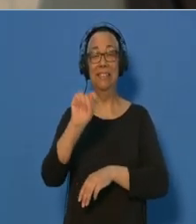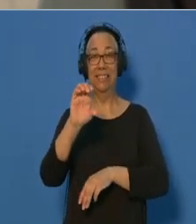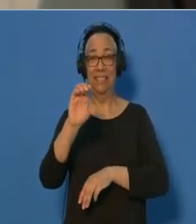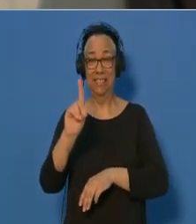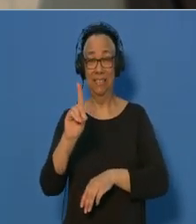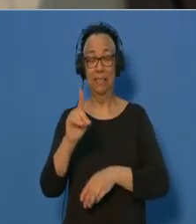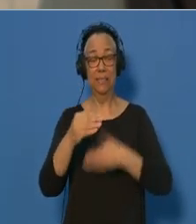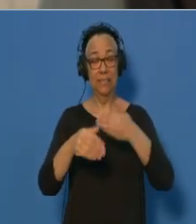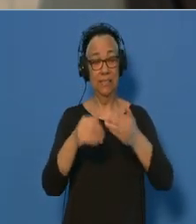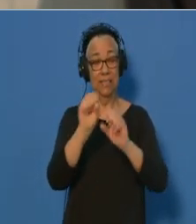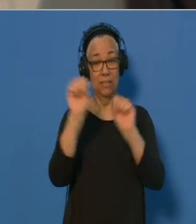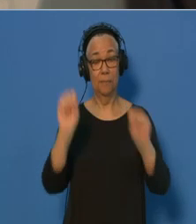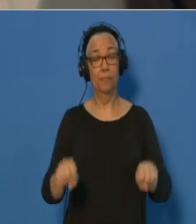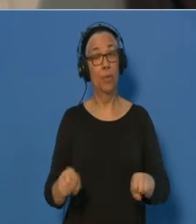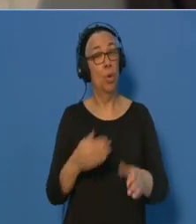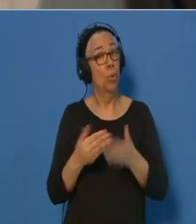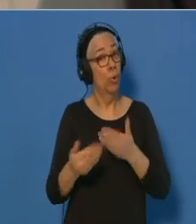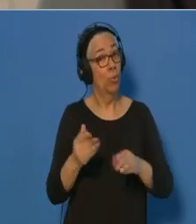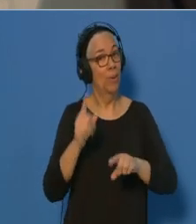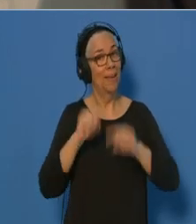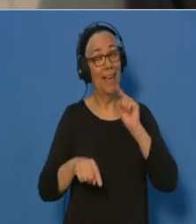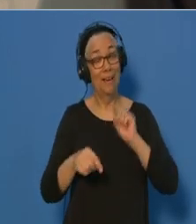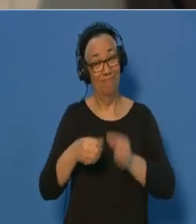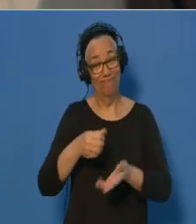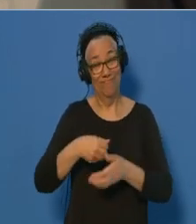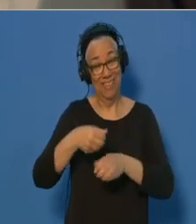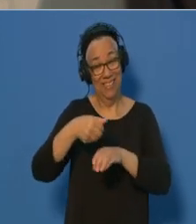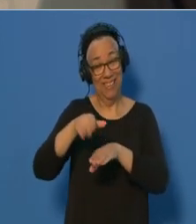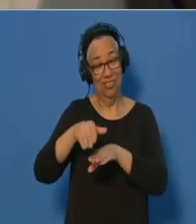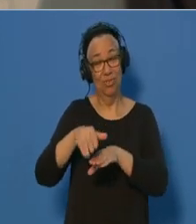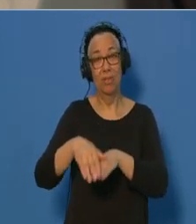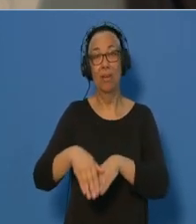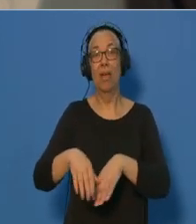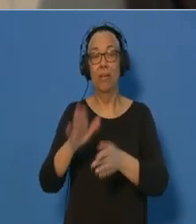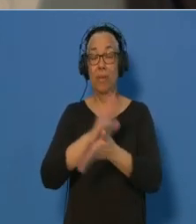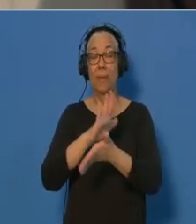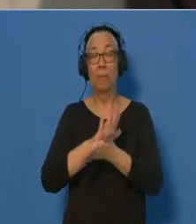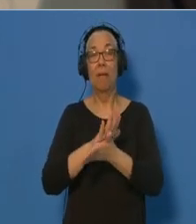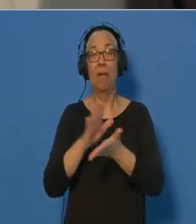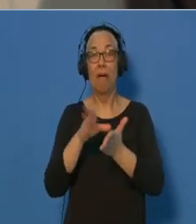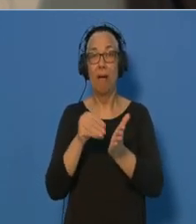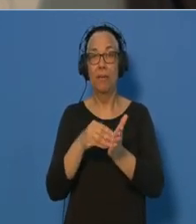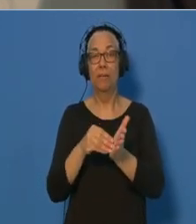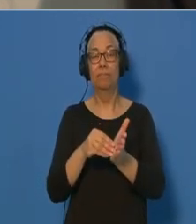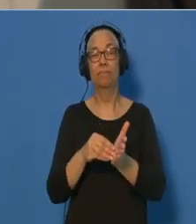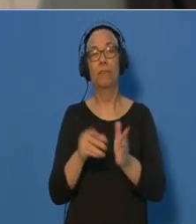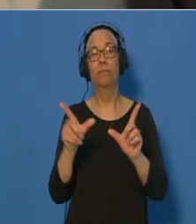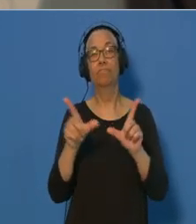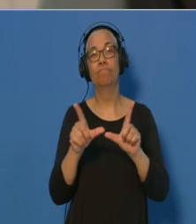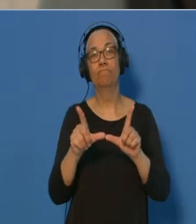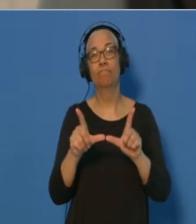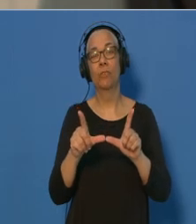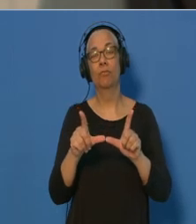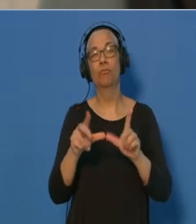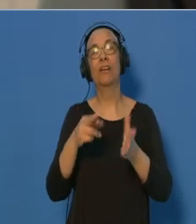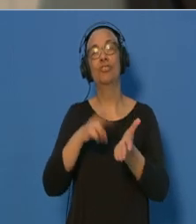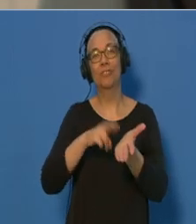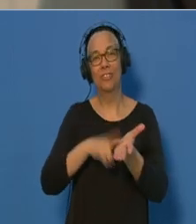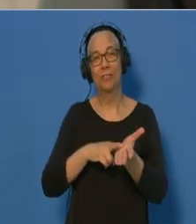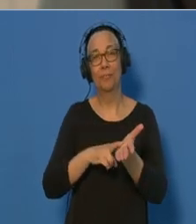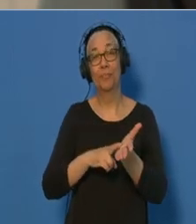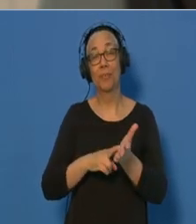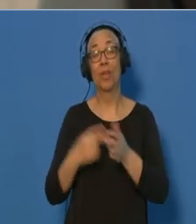although TCD is unable to mail out a hard copy of their new vehicle registration. While the